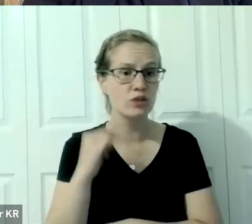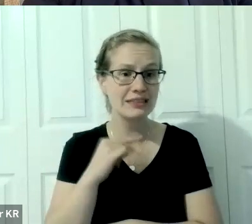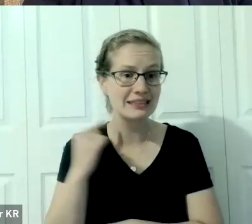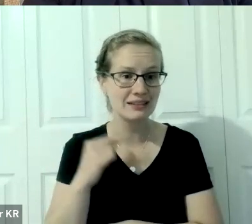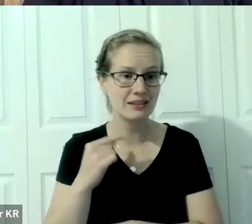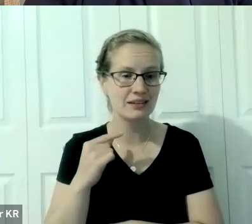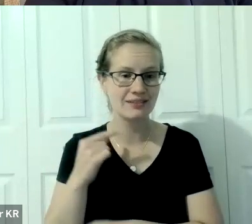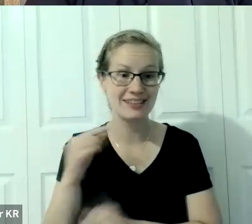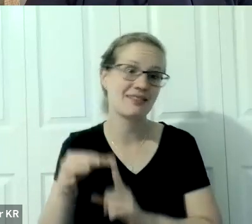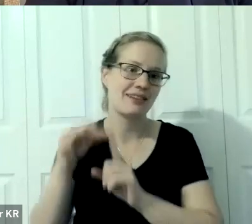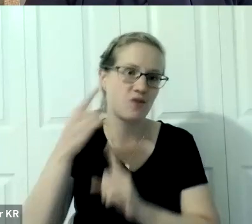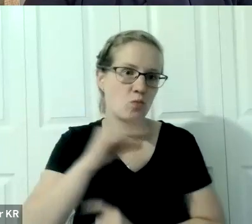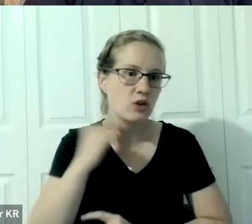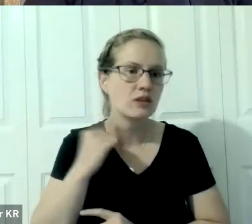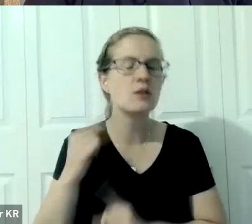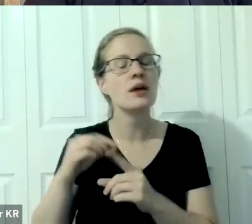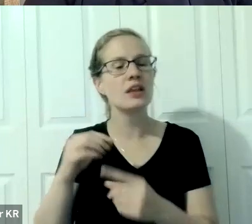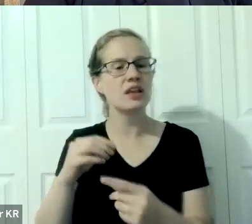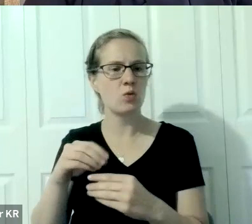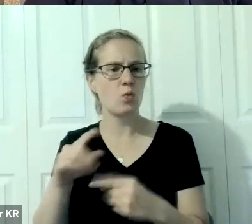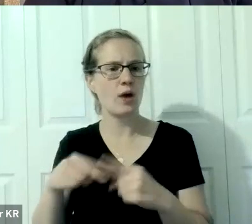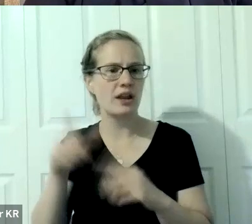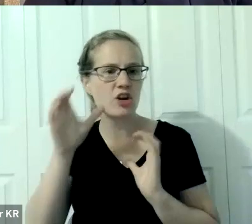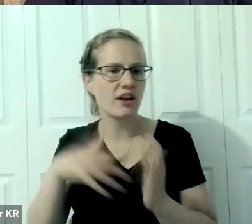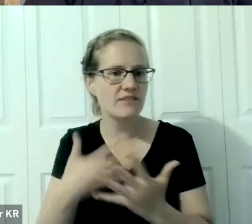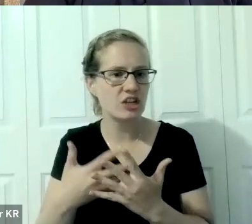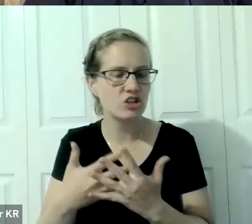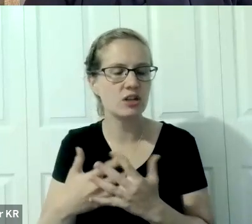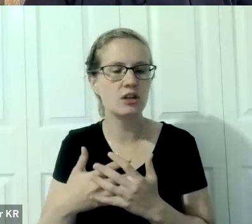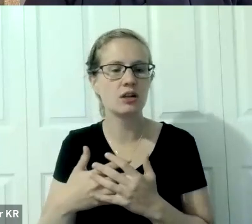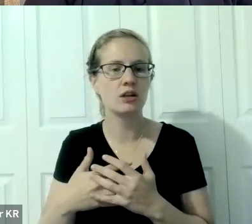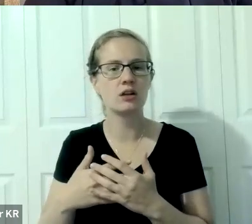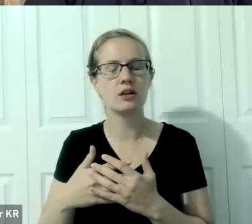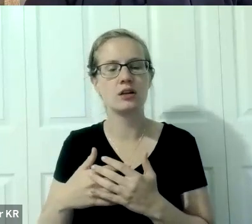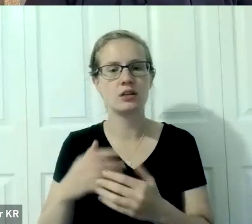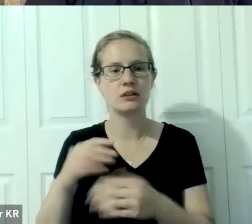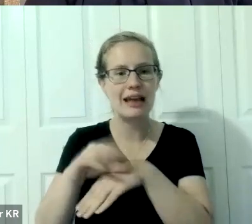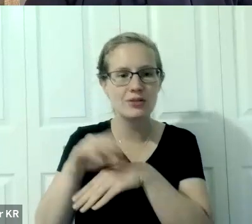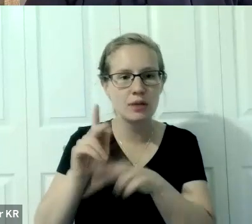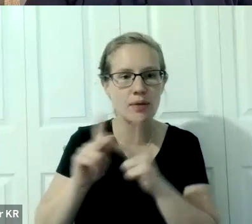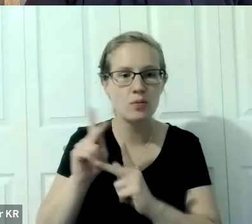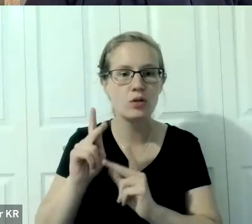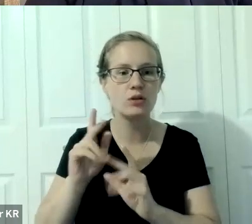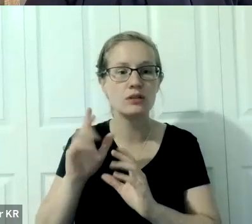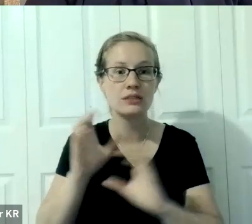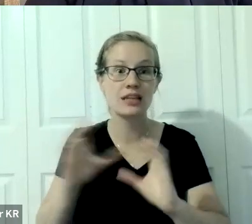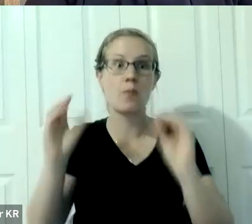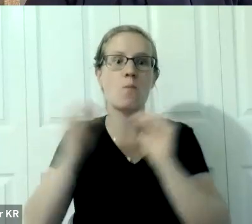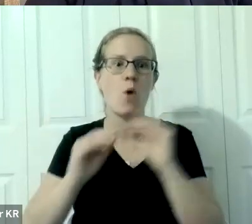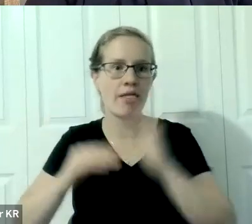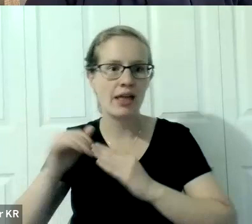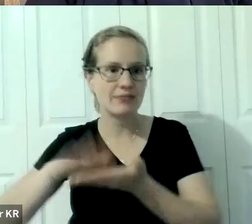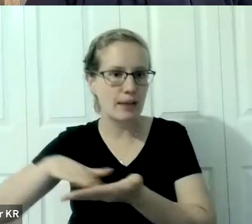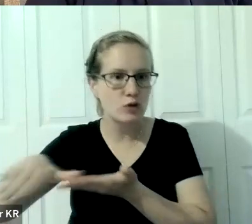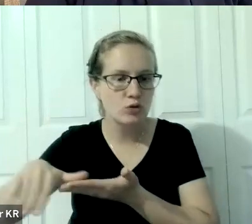would be unique to a priest, but in the confessional, are often faced with the task of counseling people who are seeking more than absolution. You